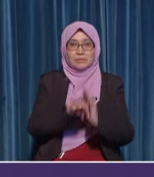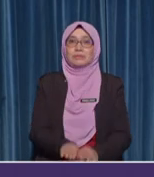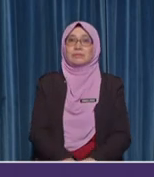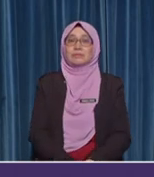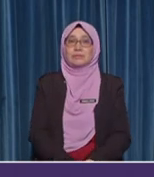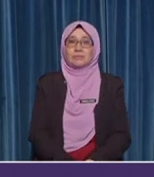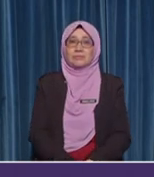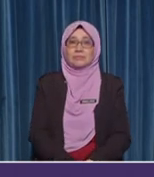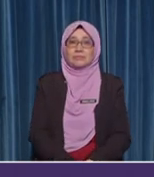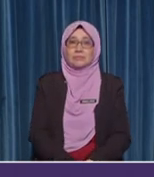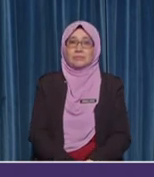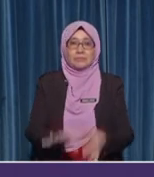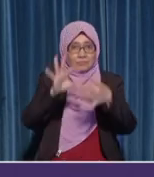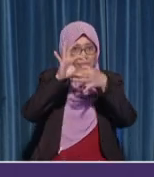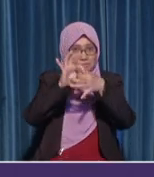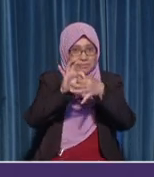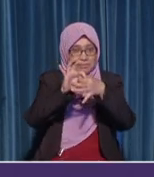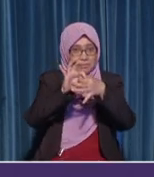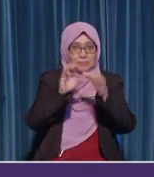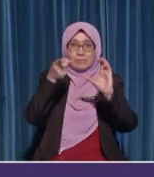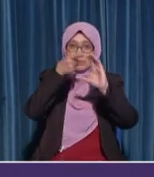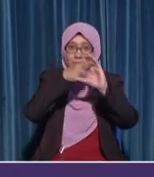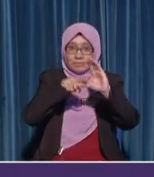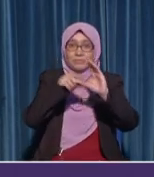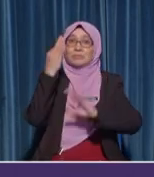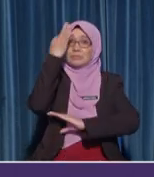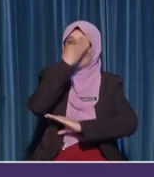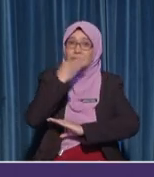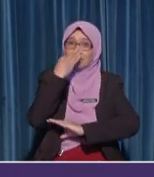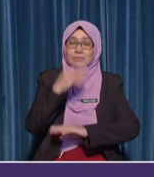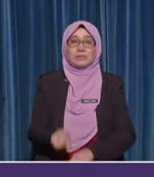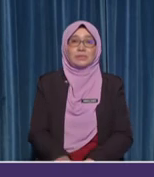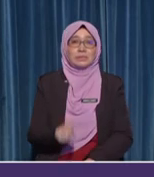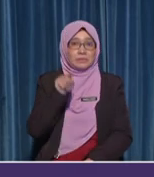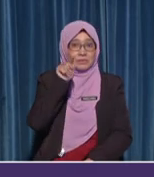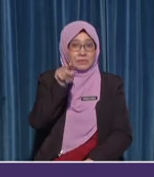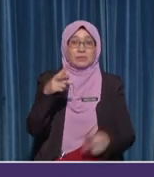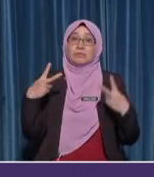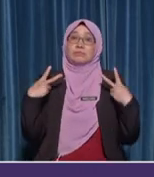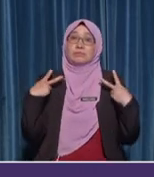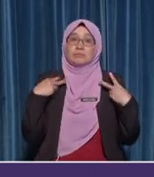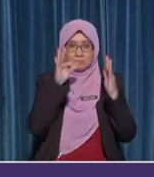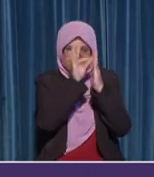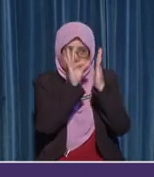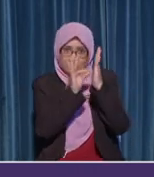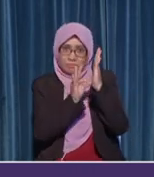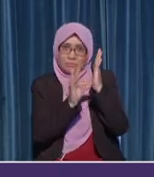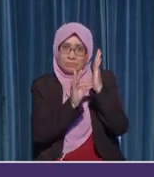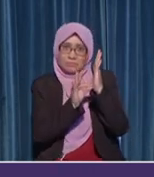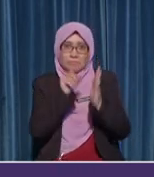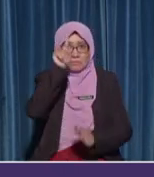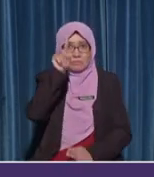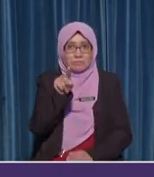1/4 of the clock face. You have calculated a quarter of